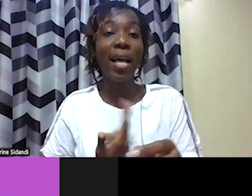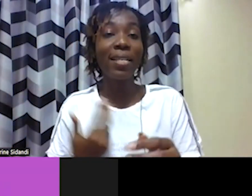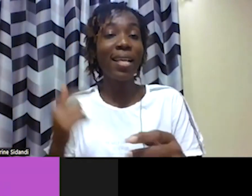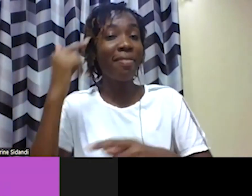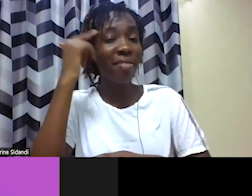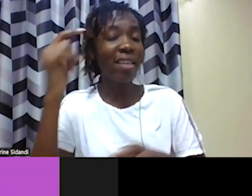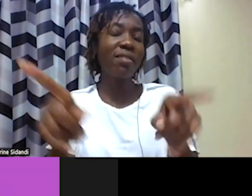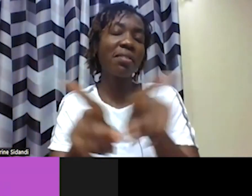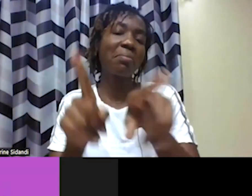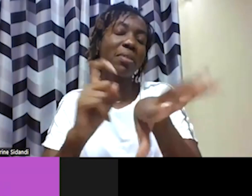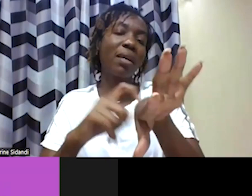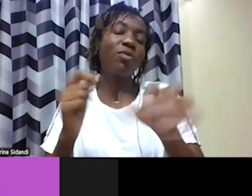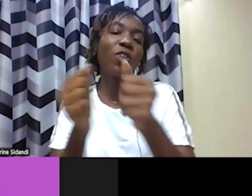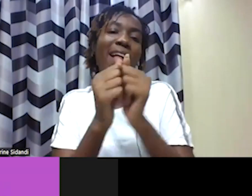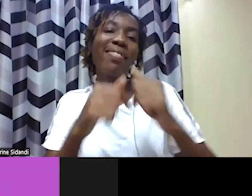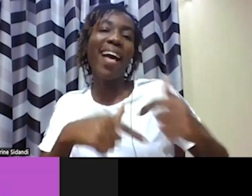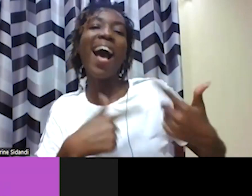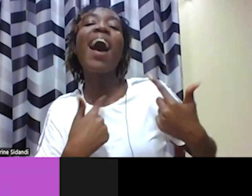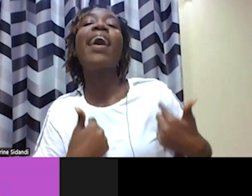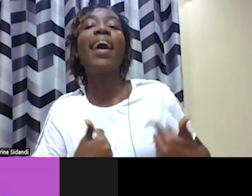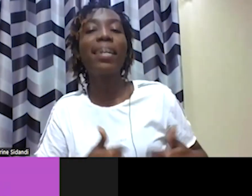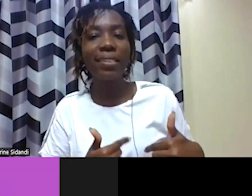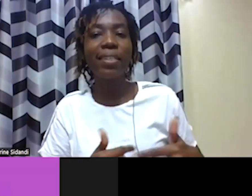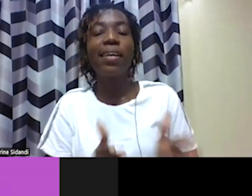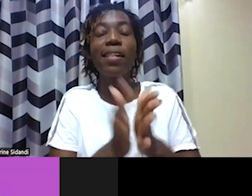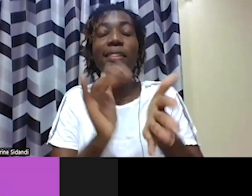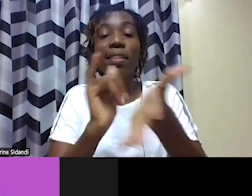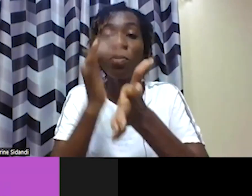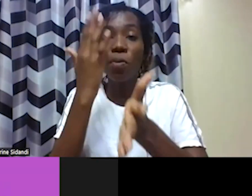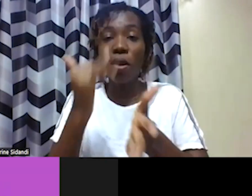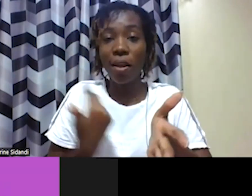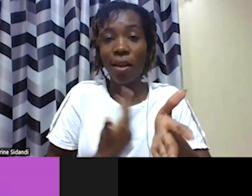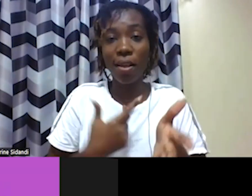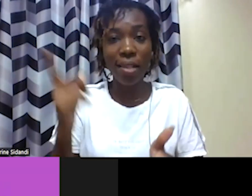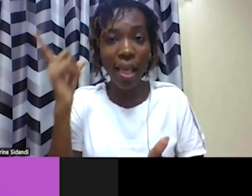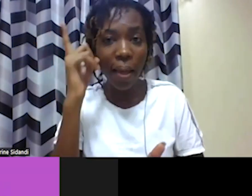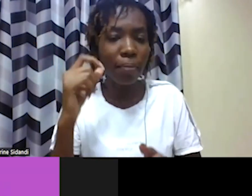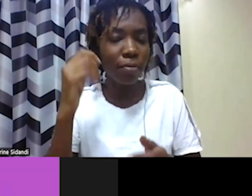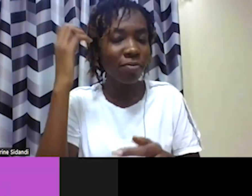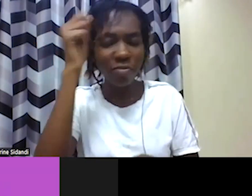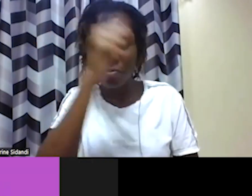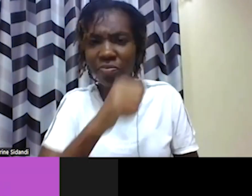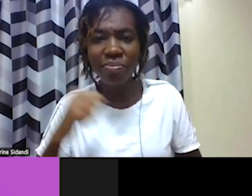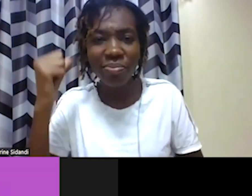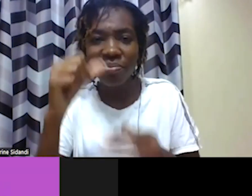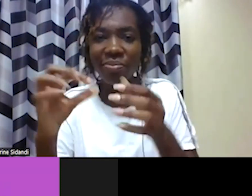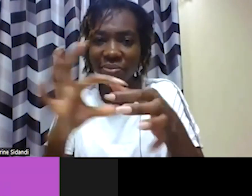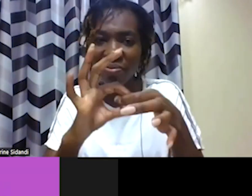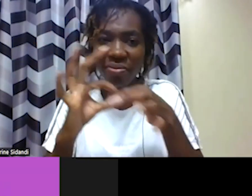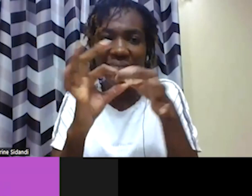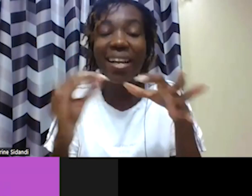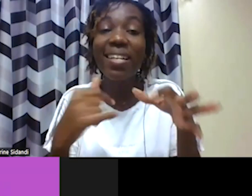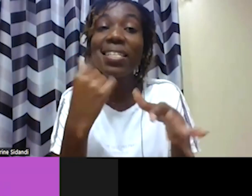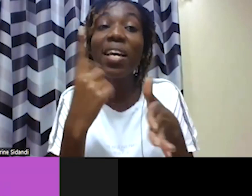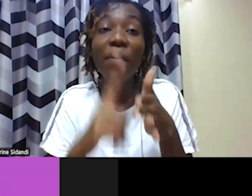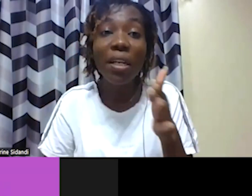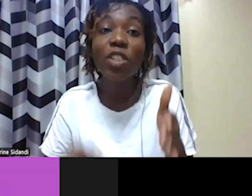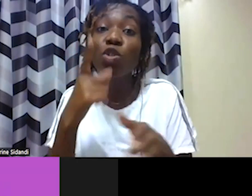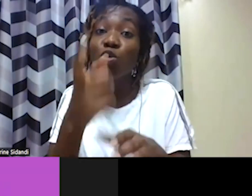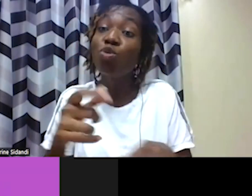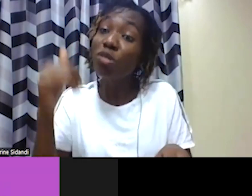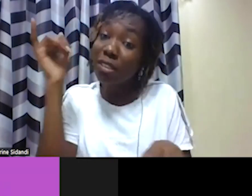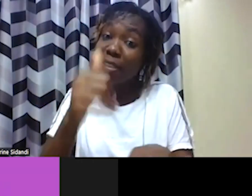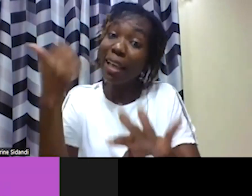our hearts. And that is why you will hear in our African culture, they say, kaa ngumu